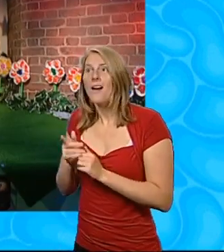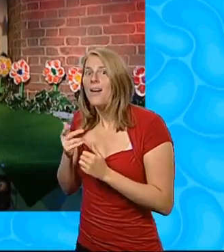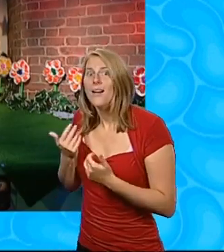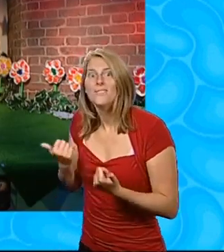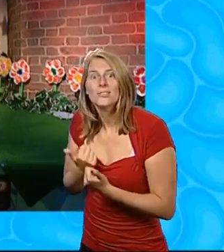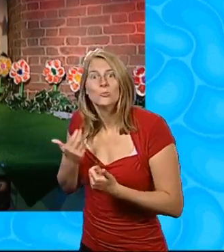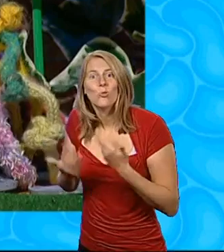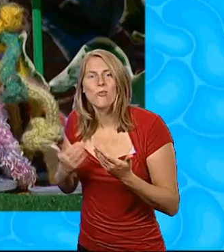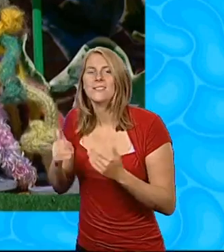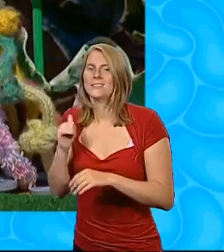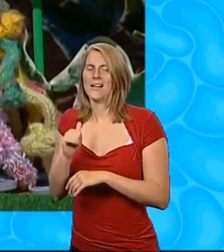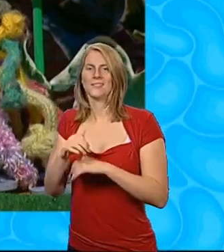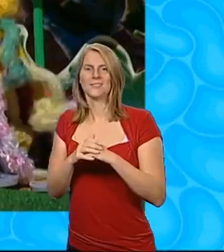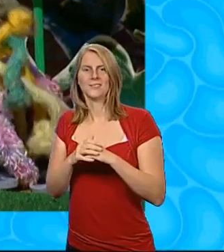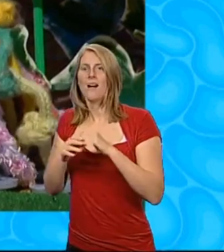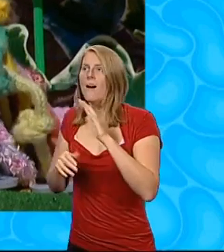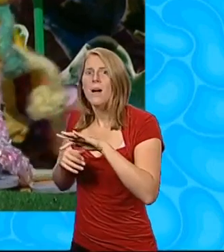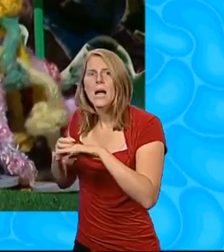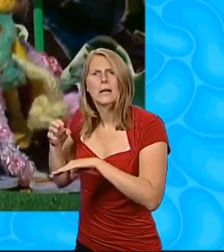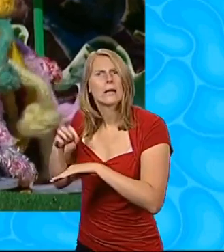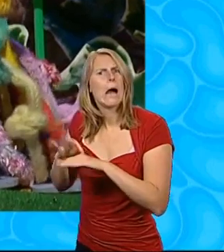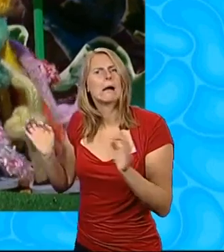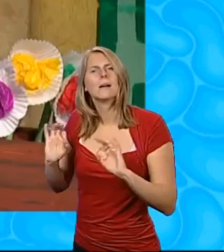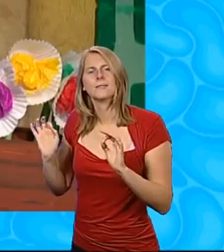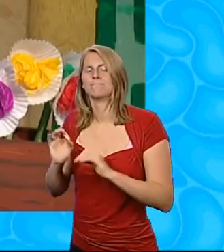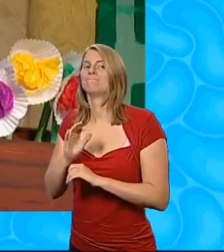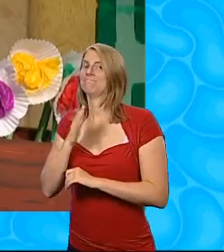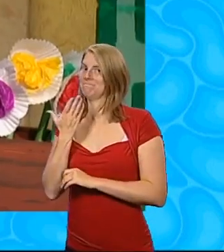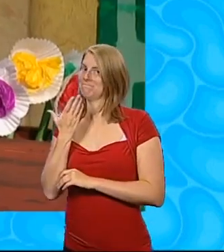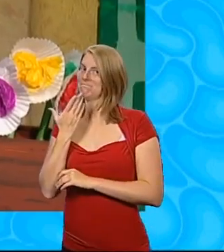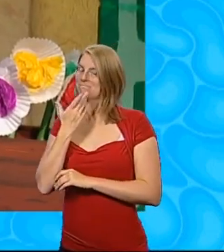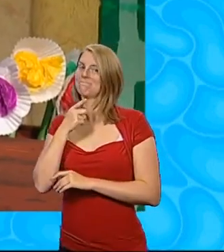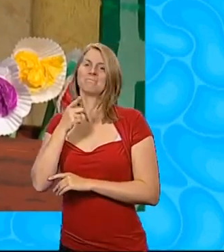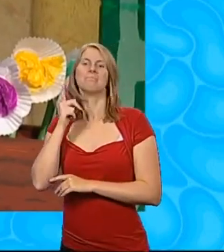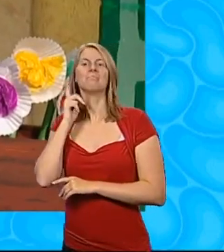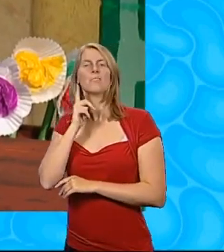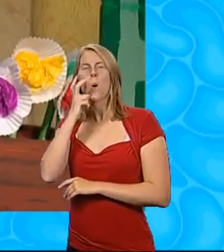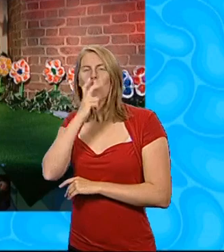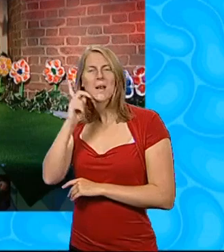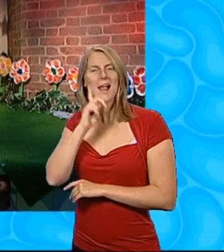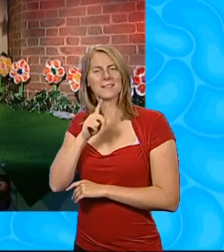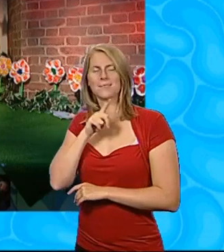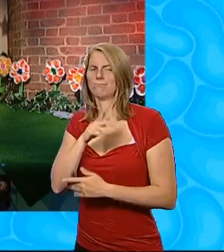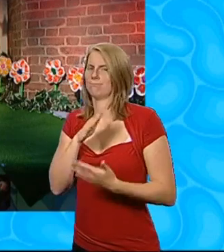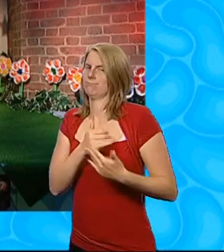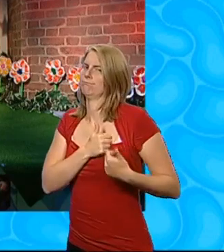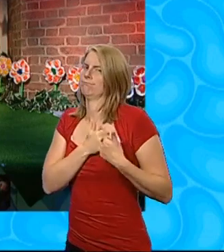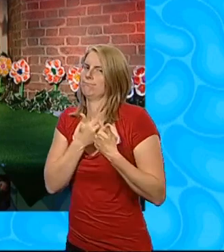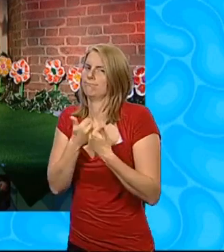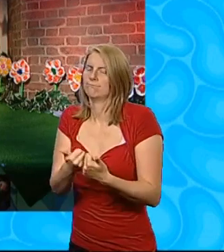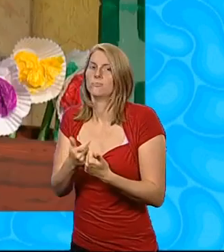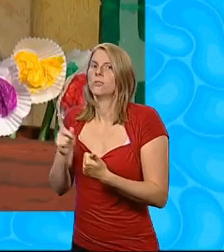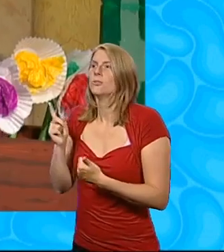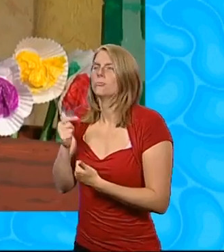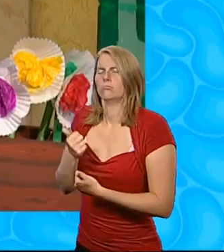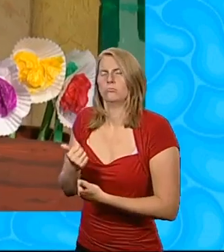The Chris, What? there weren't any cakes, only in her name, Mrs Cakebread. Oh, no, that's true. There were cakes. Mrs Cakebread was a really good...